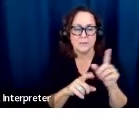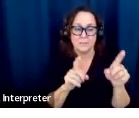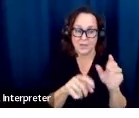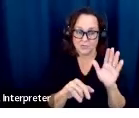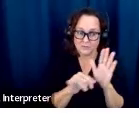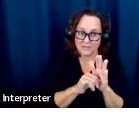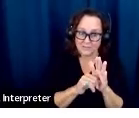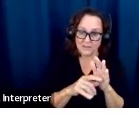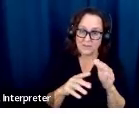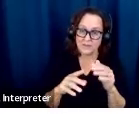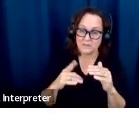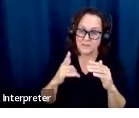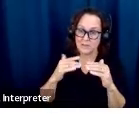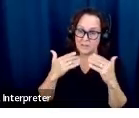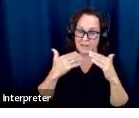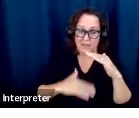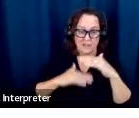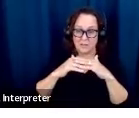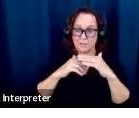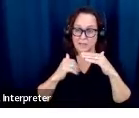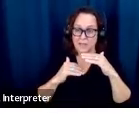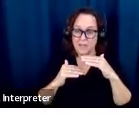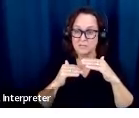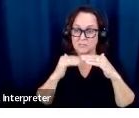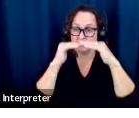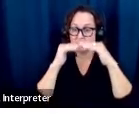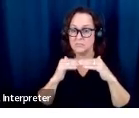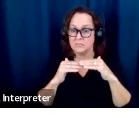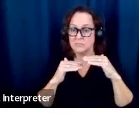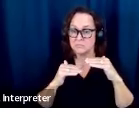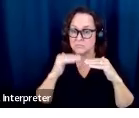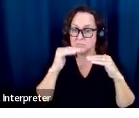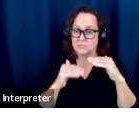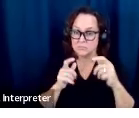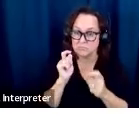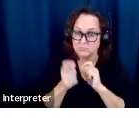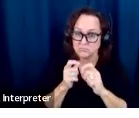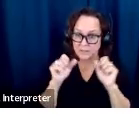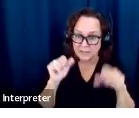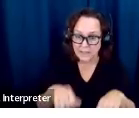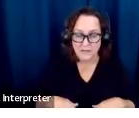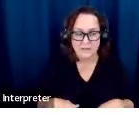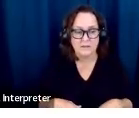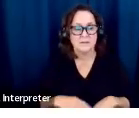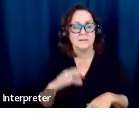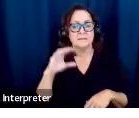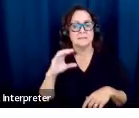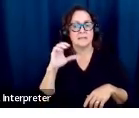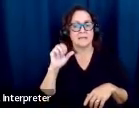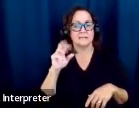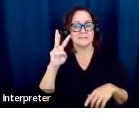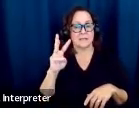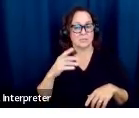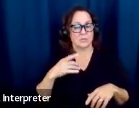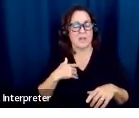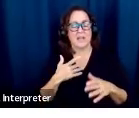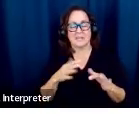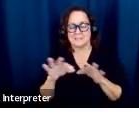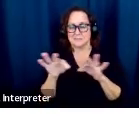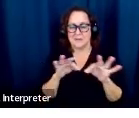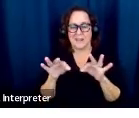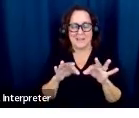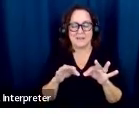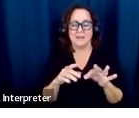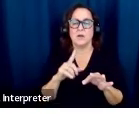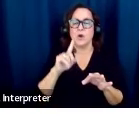can be adjusted and if there are any exceptions. In the CSW draft, we have explained that KDADS can only adjust the